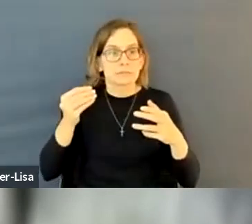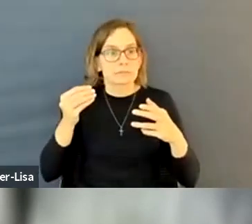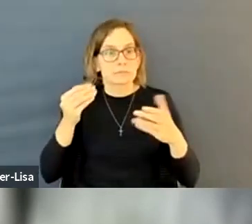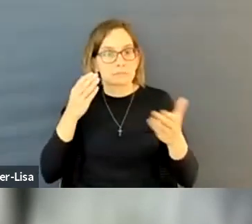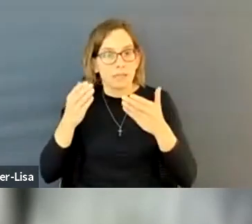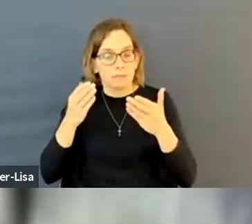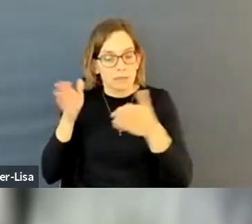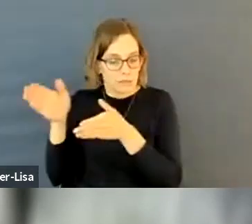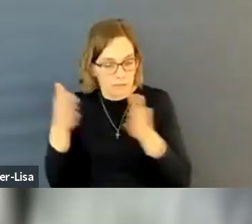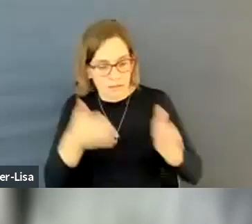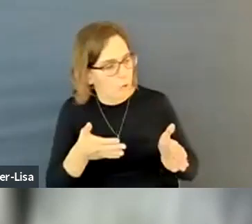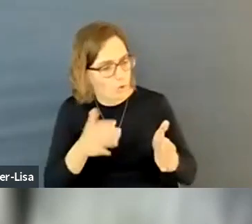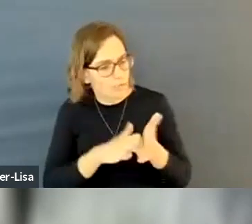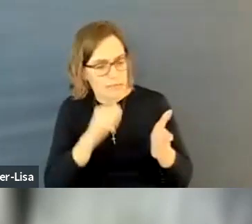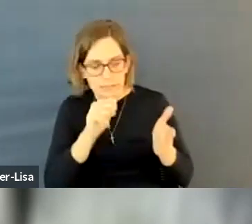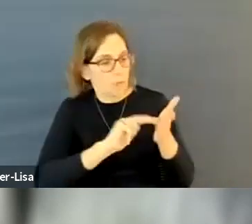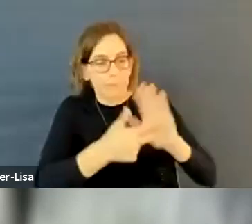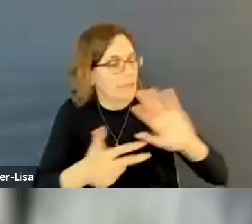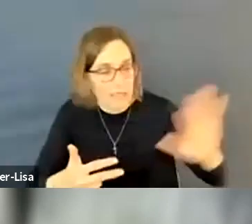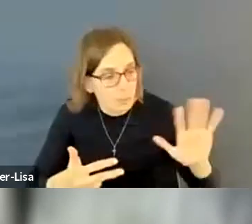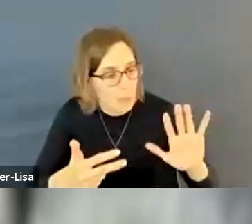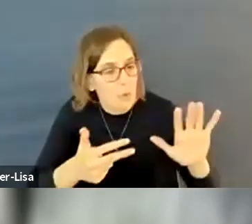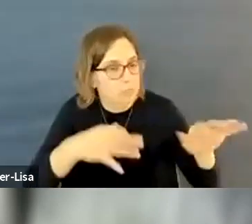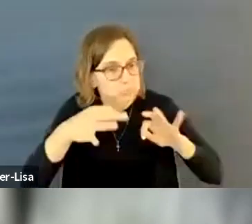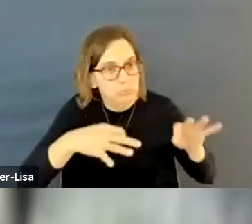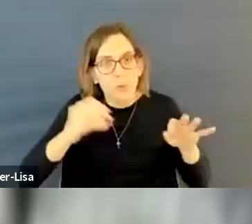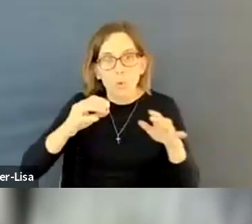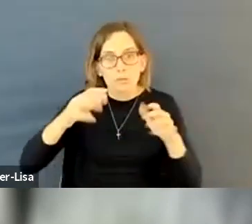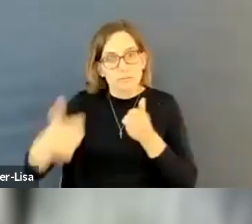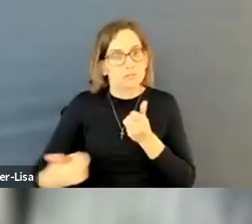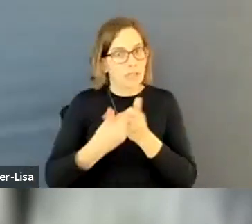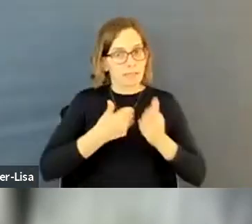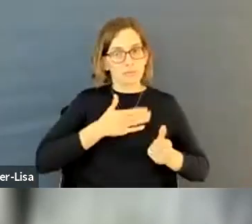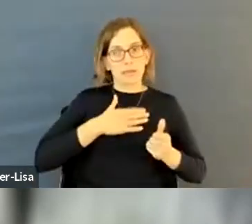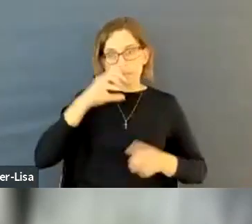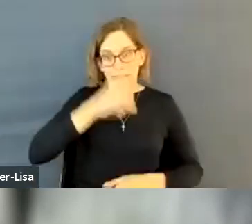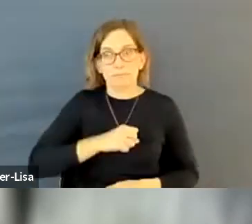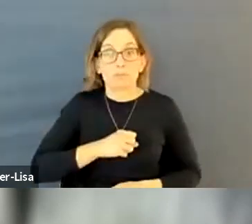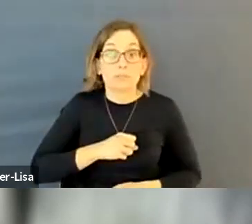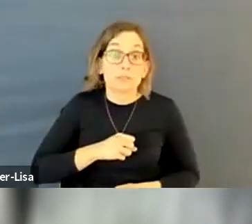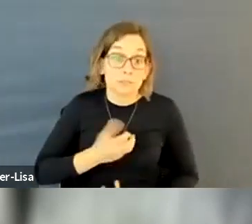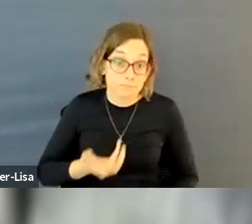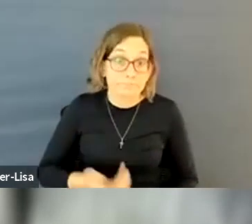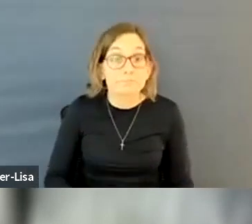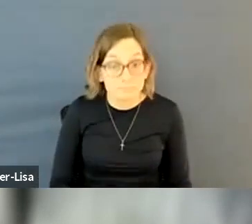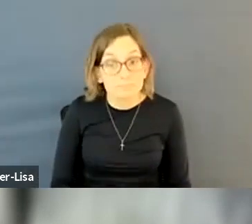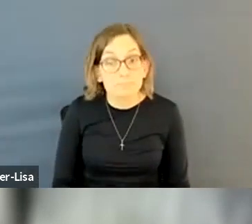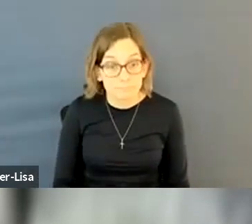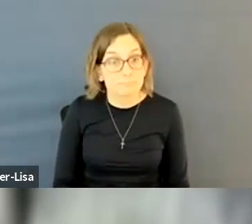maybe I don't really mean it that way. And, right. Or maybe I need to just challenge my assumptions. Right. Great.